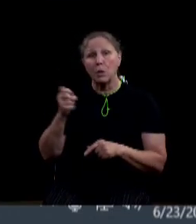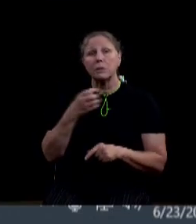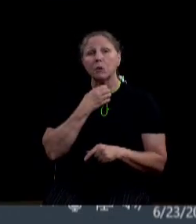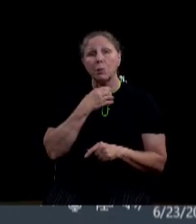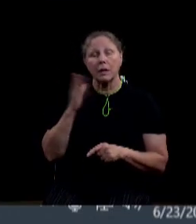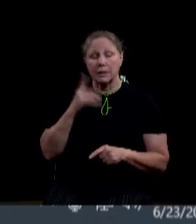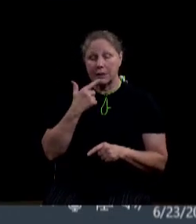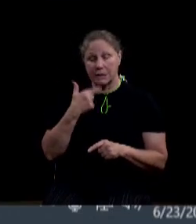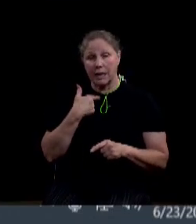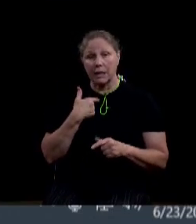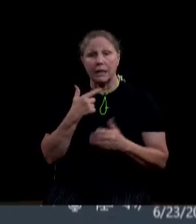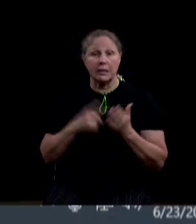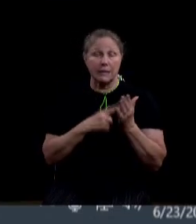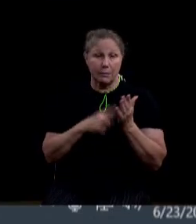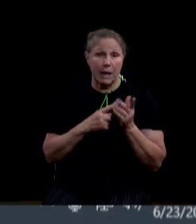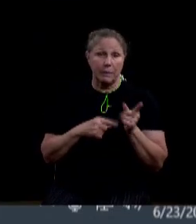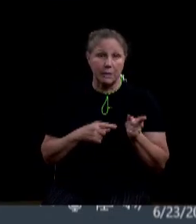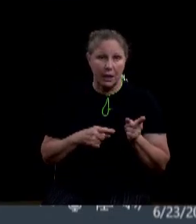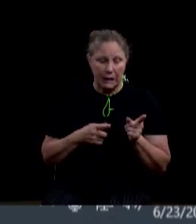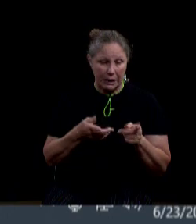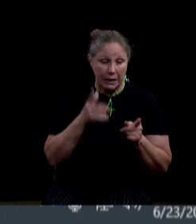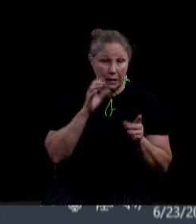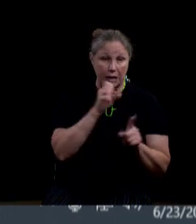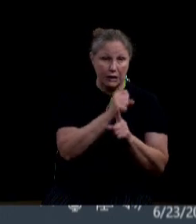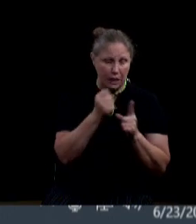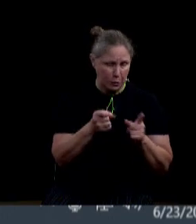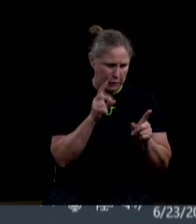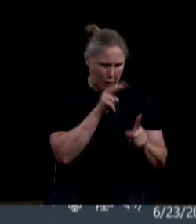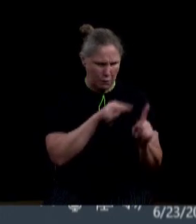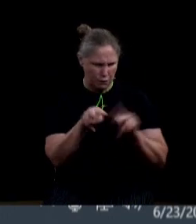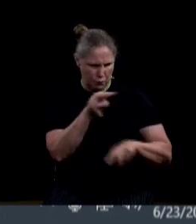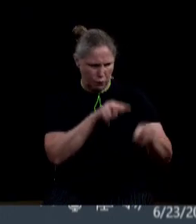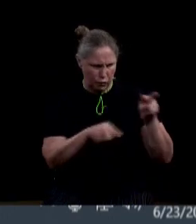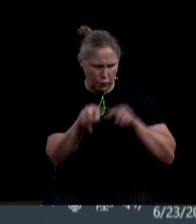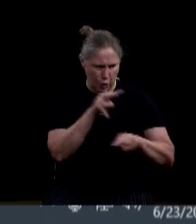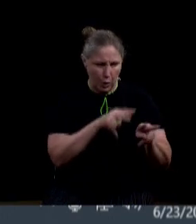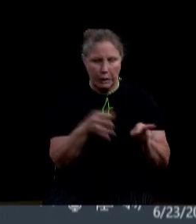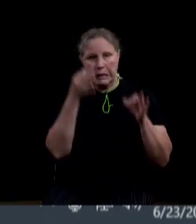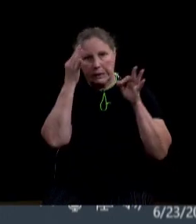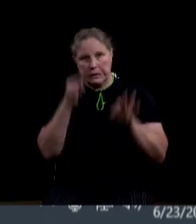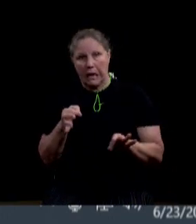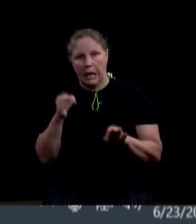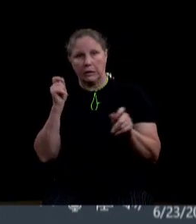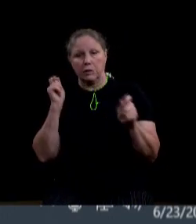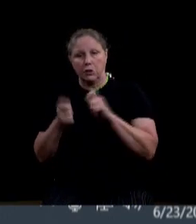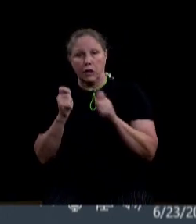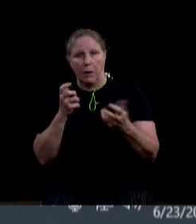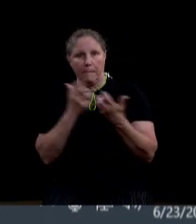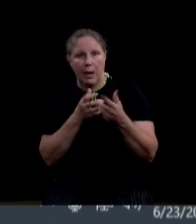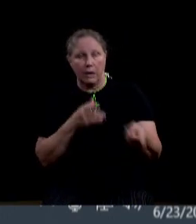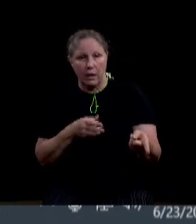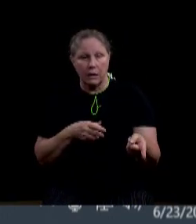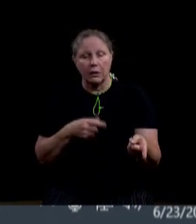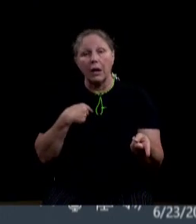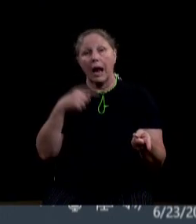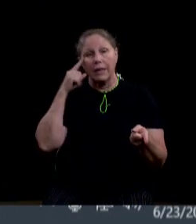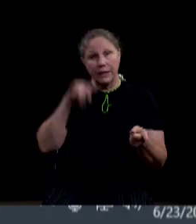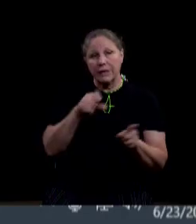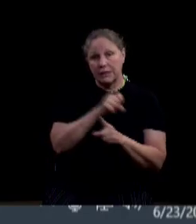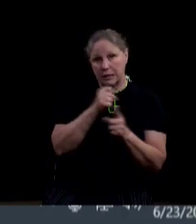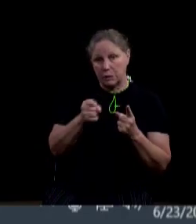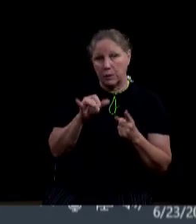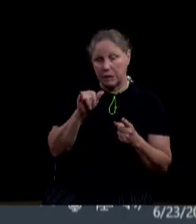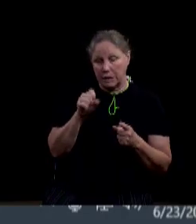situational assessment and a tactical adjustment. So I think the situational assessment for me here is trends are going in the wrong direction.